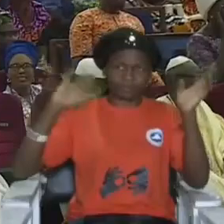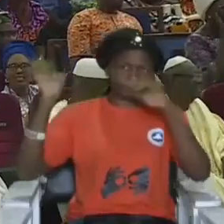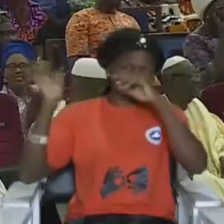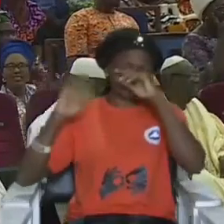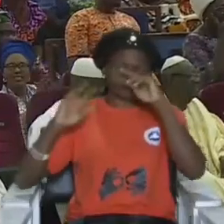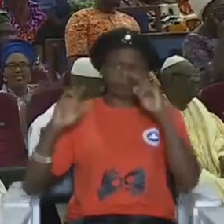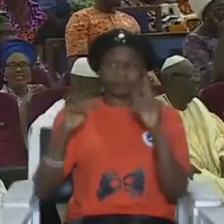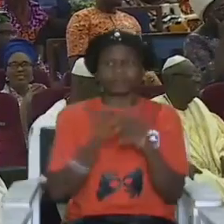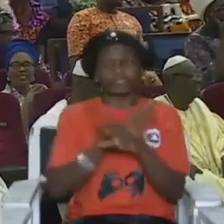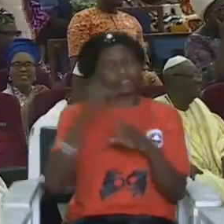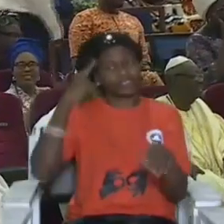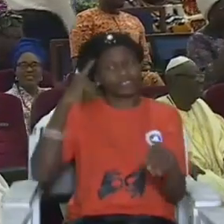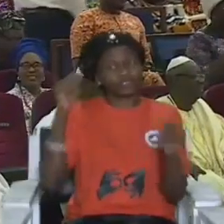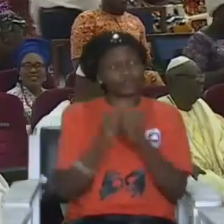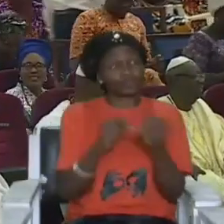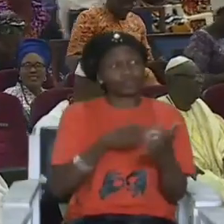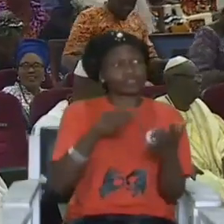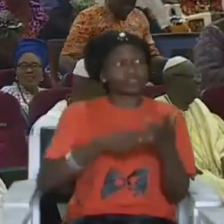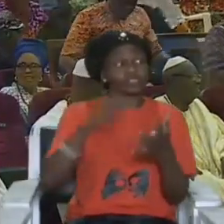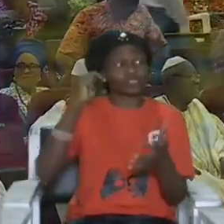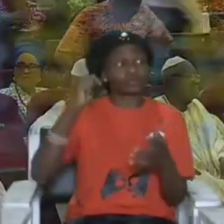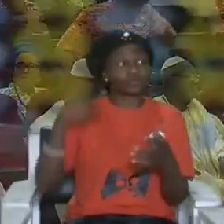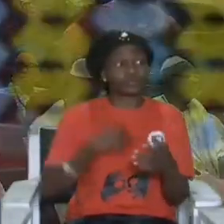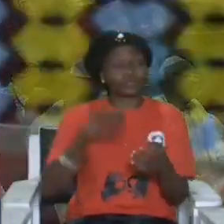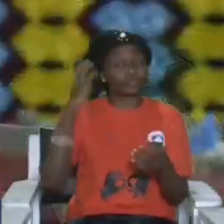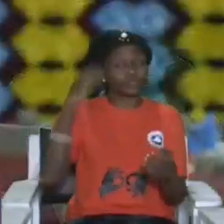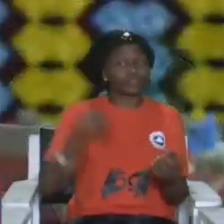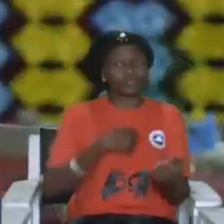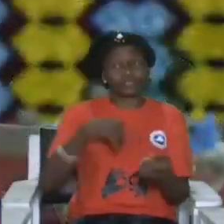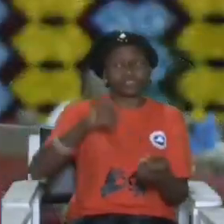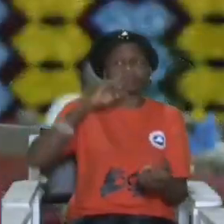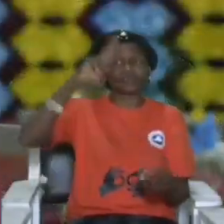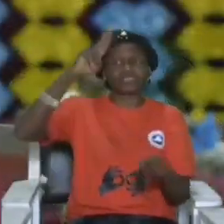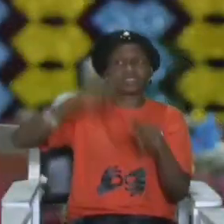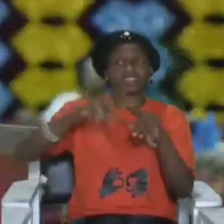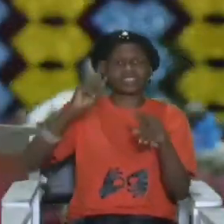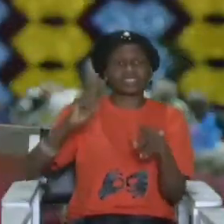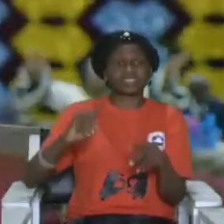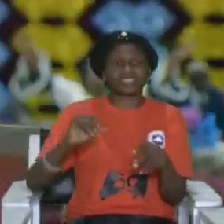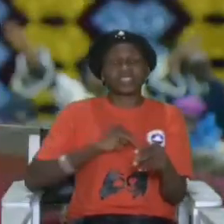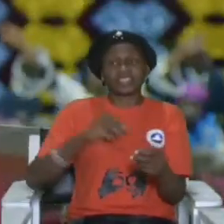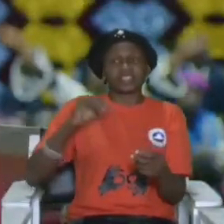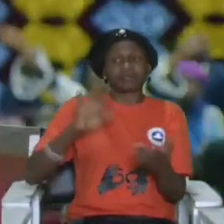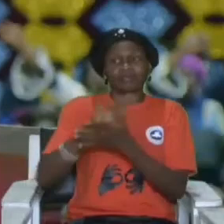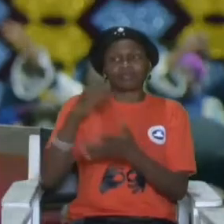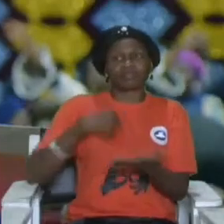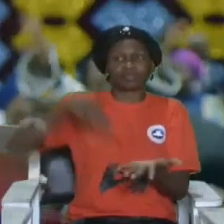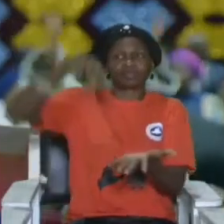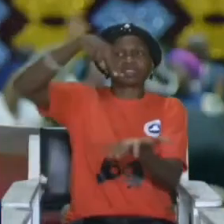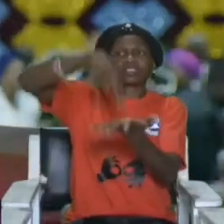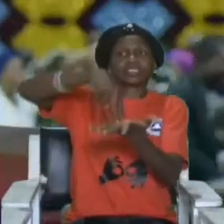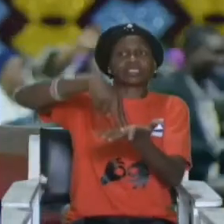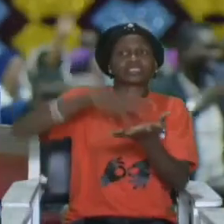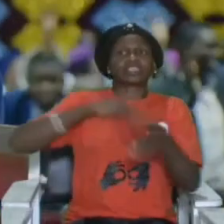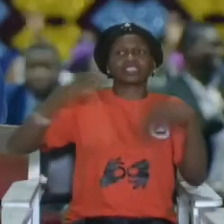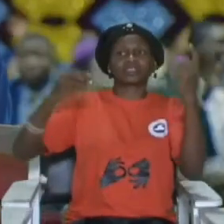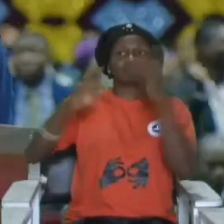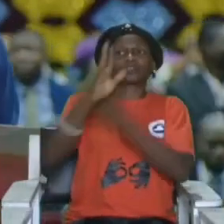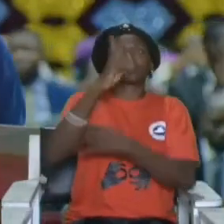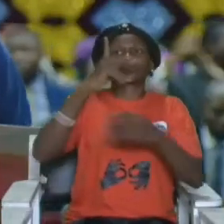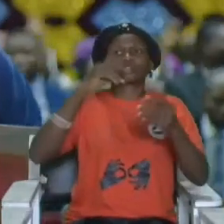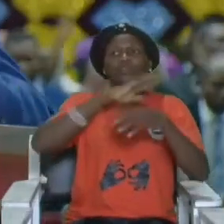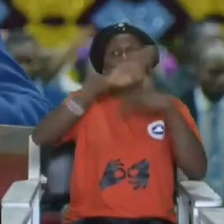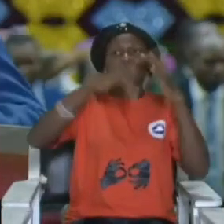I don't think with these testimonies we have heard, we should still be seated. I think we should please stand and give the Lord